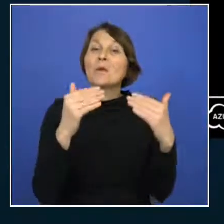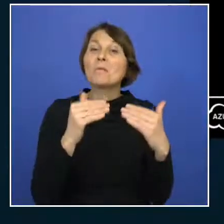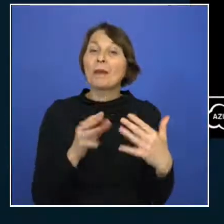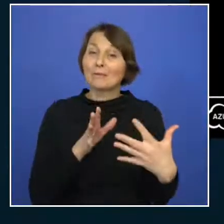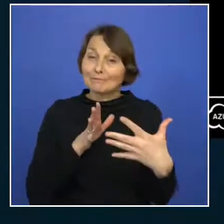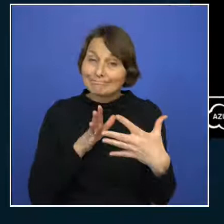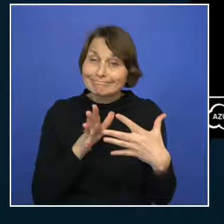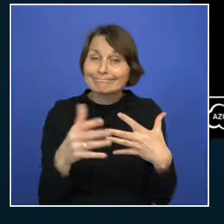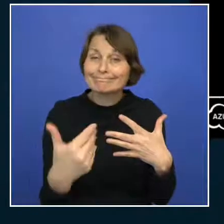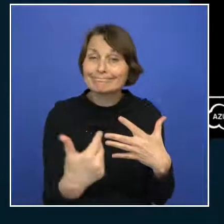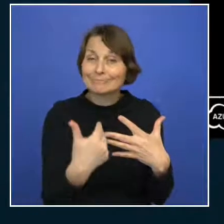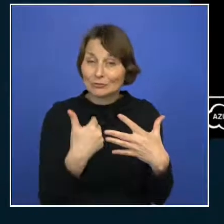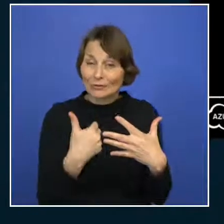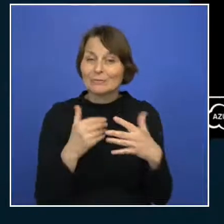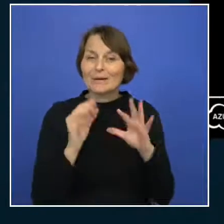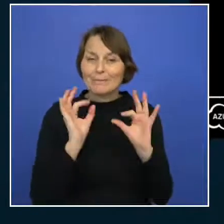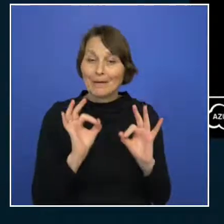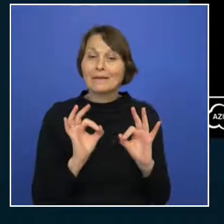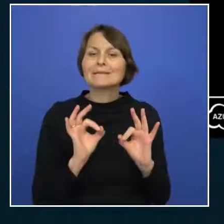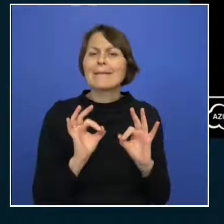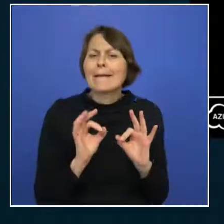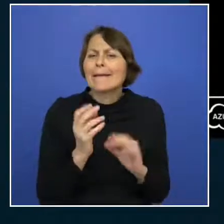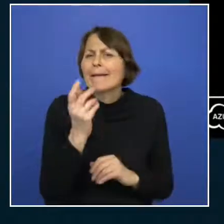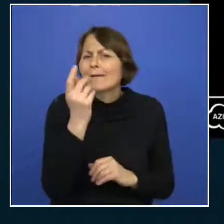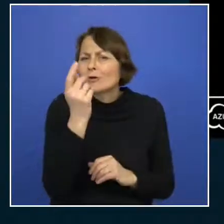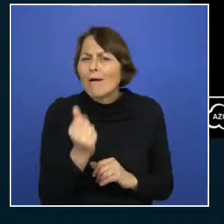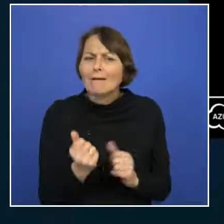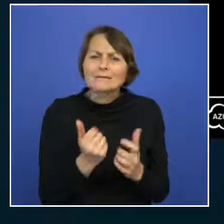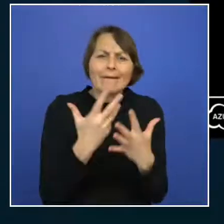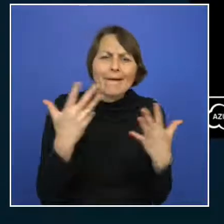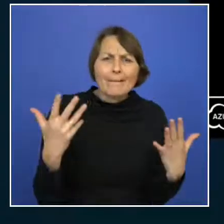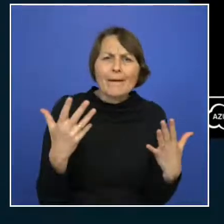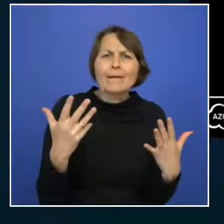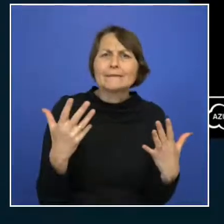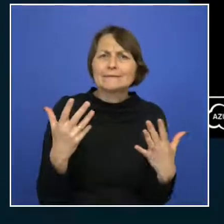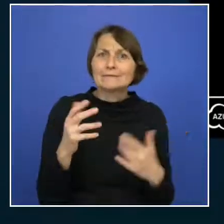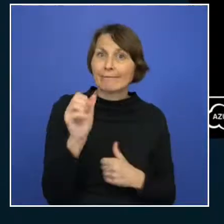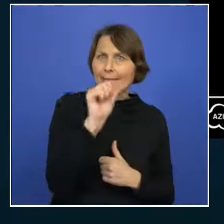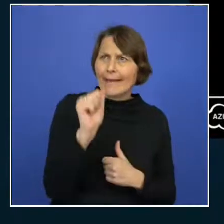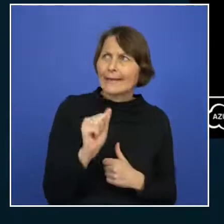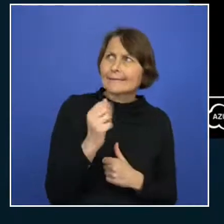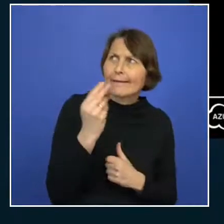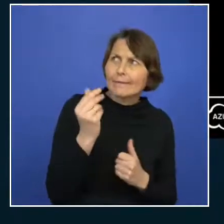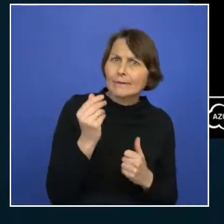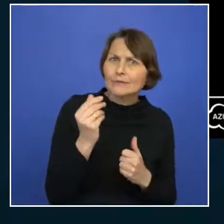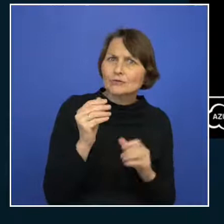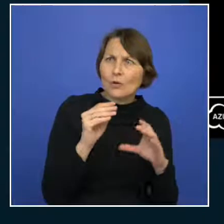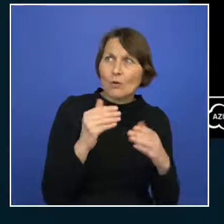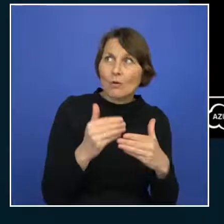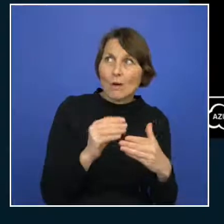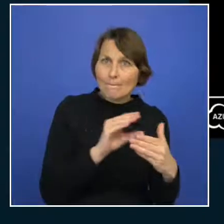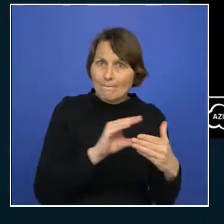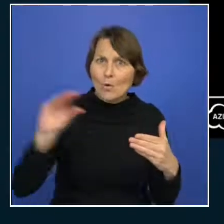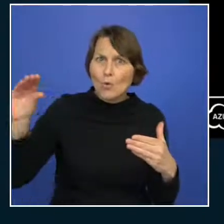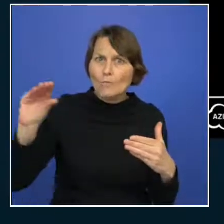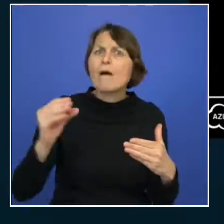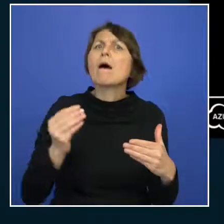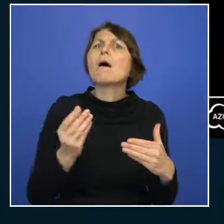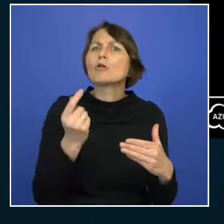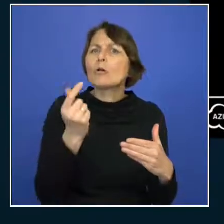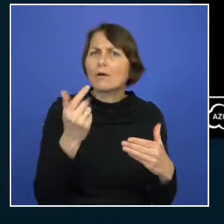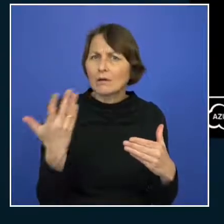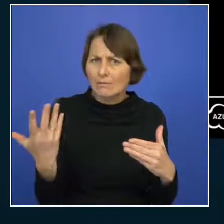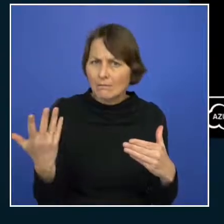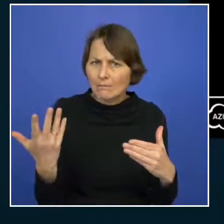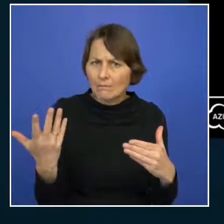So before moving to the cloud, we need to evaluate how much would it cost us to move